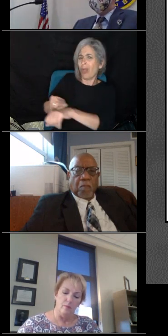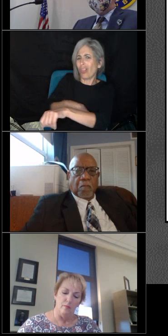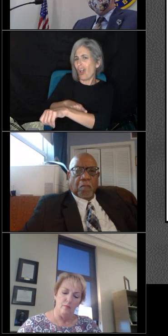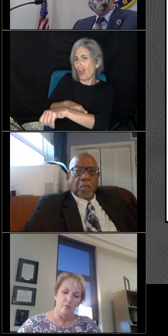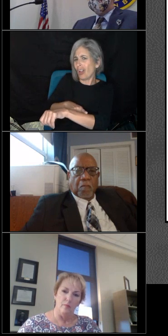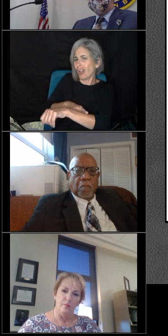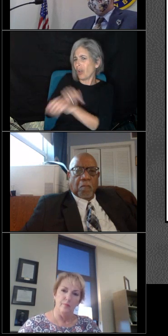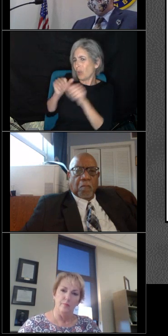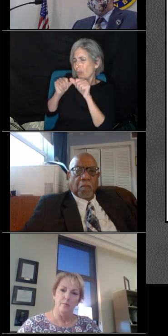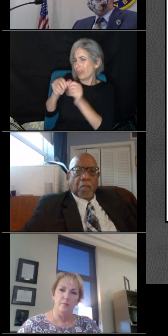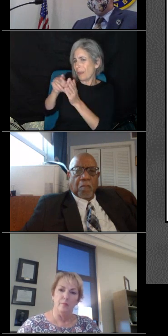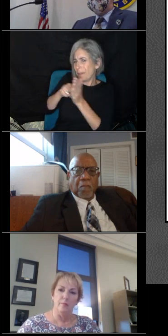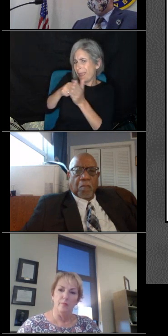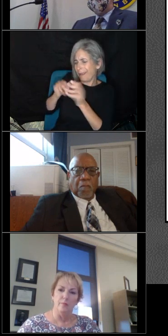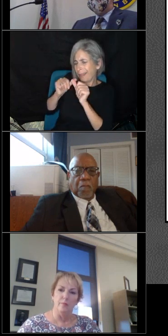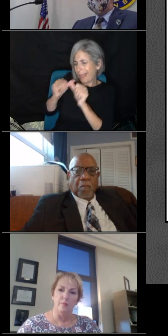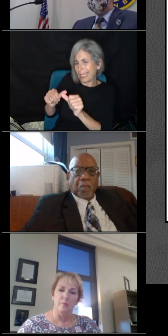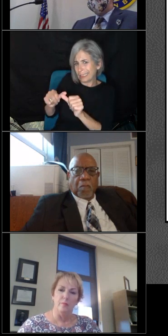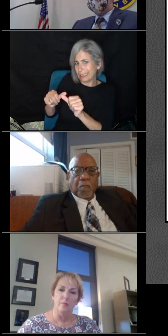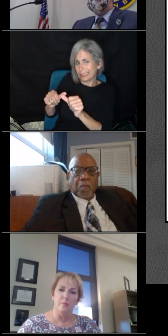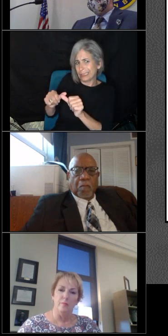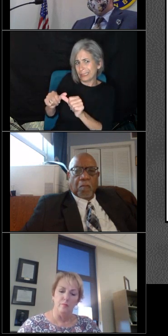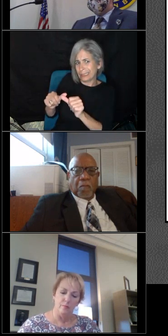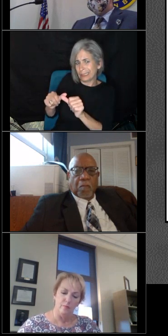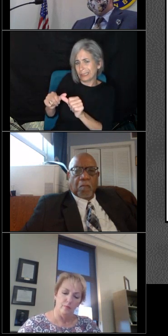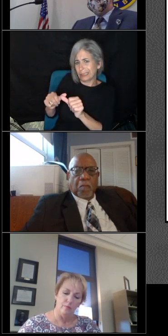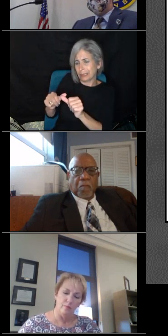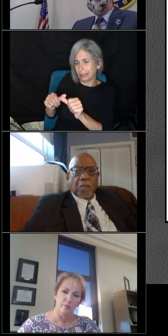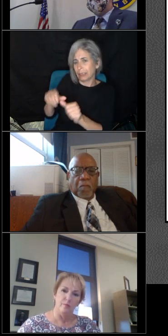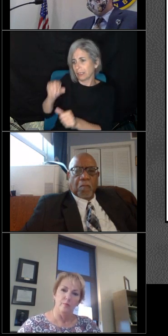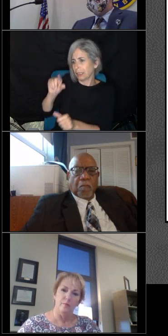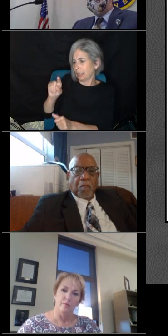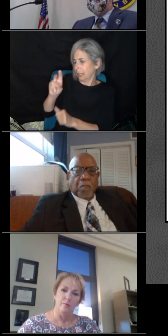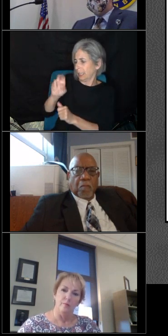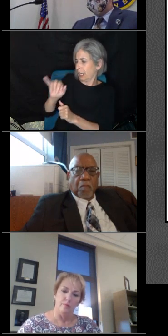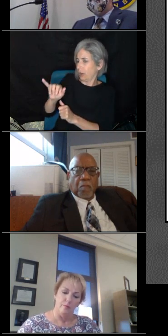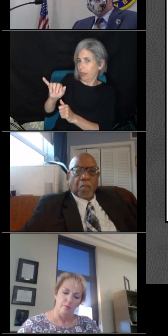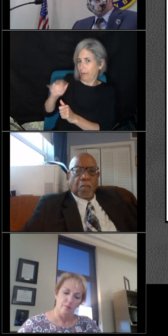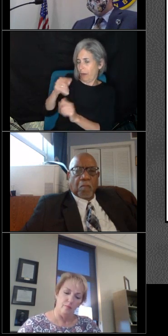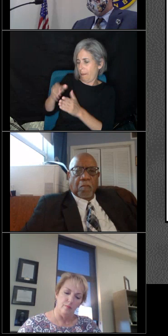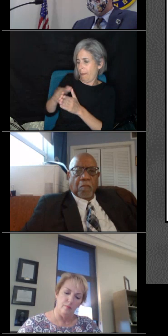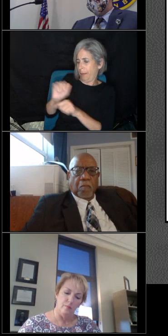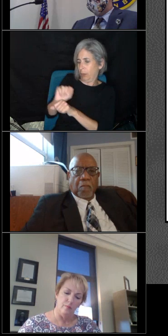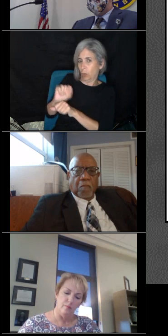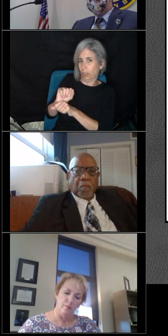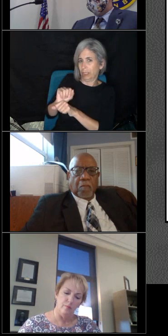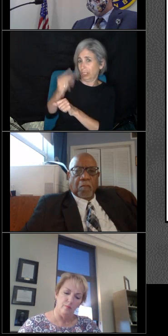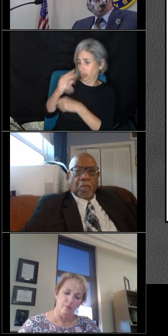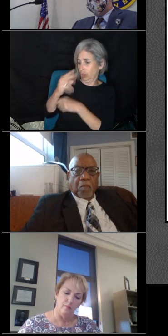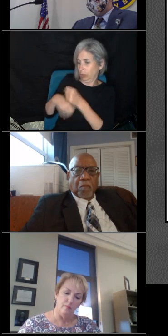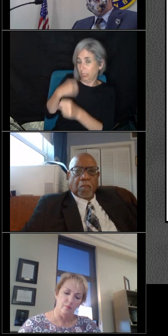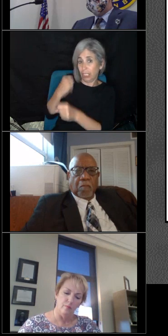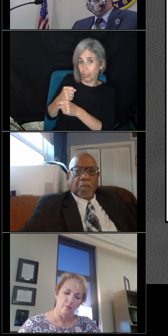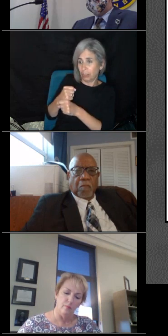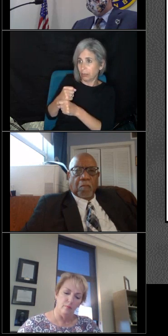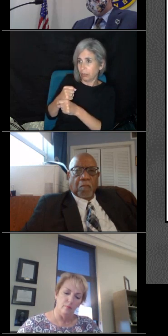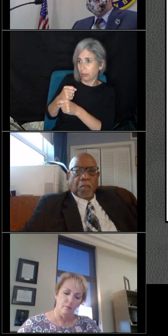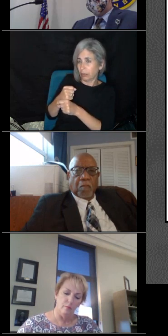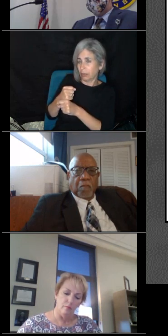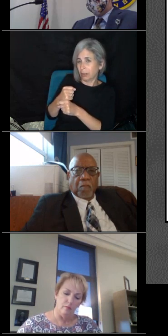last? It's assumed, Gary Dunmeyer, interim public works. It'll last about 2 years. There might be some